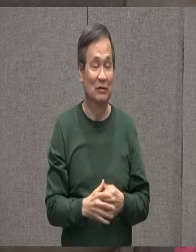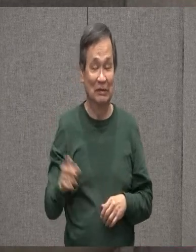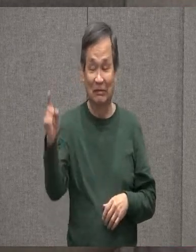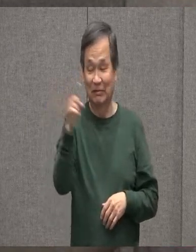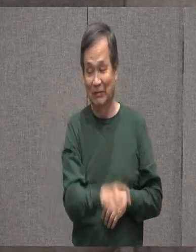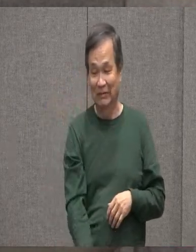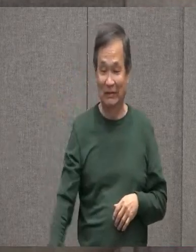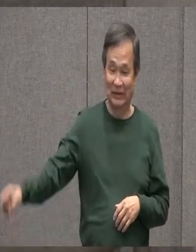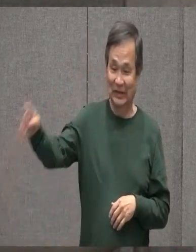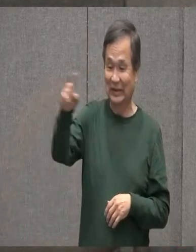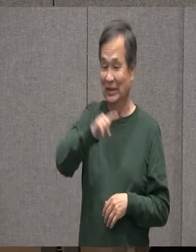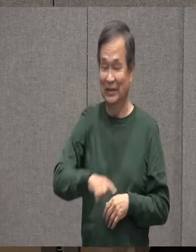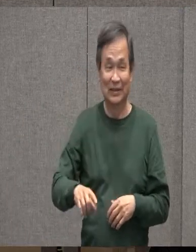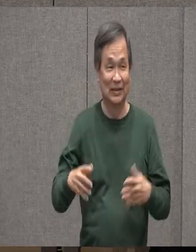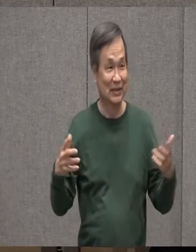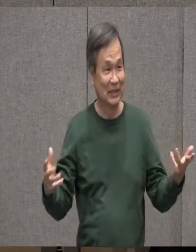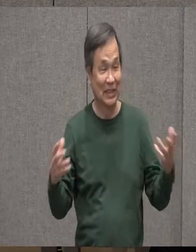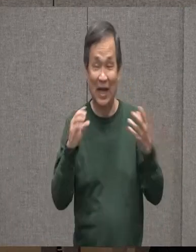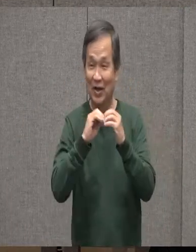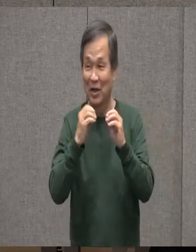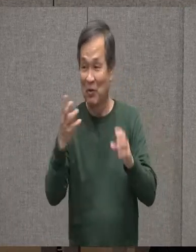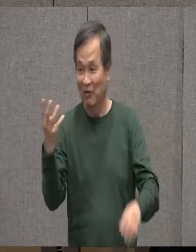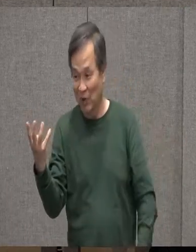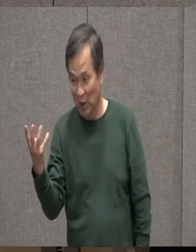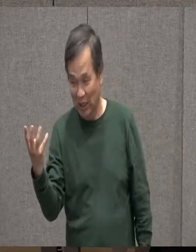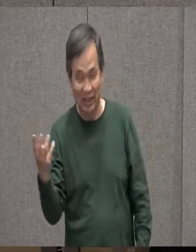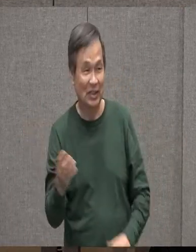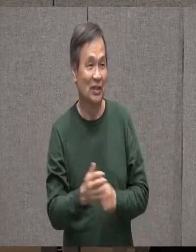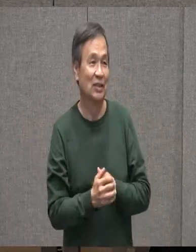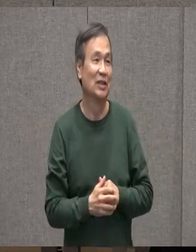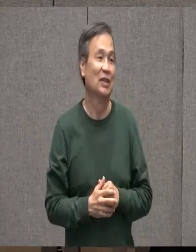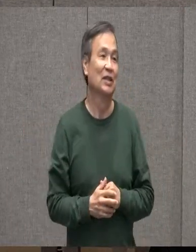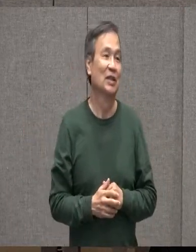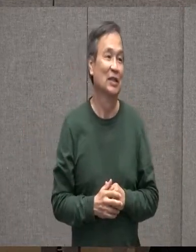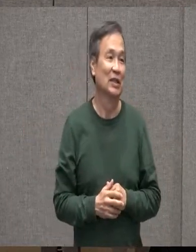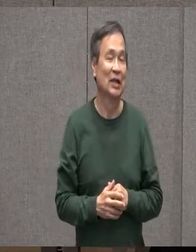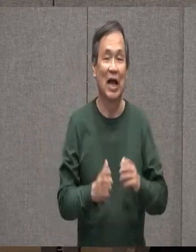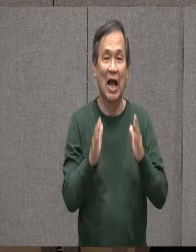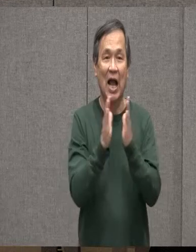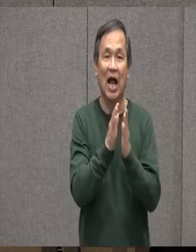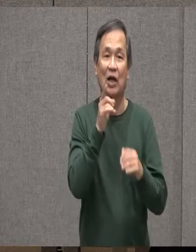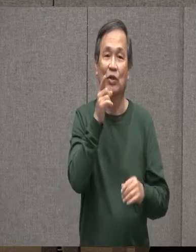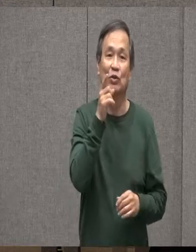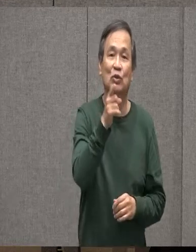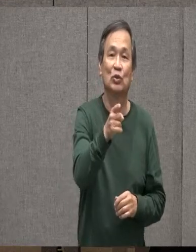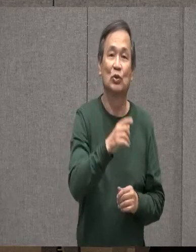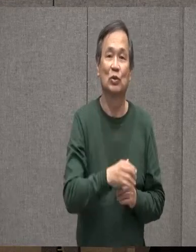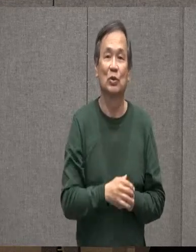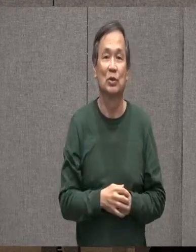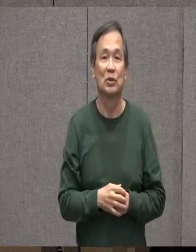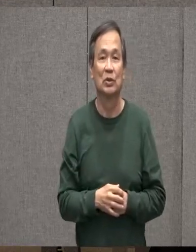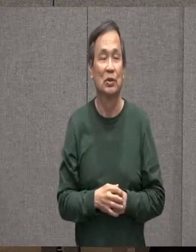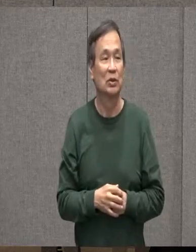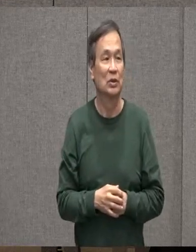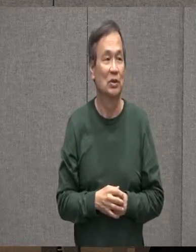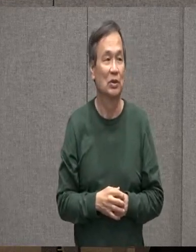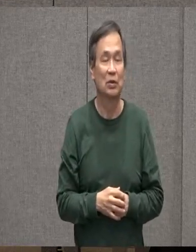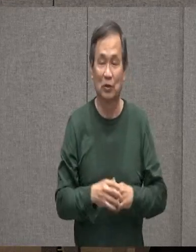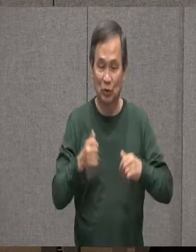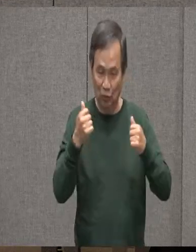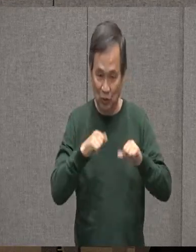those up, I didn't have my addition signs, we got 11/12. And we knew we had